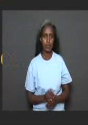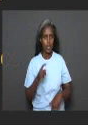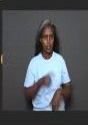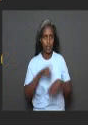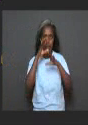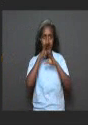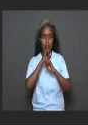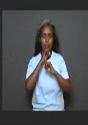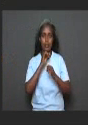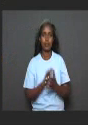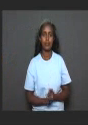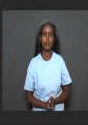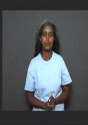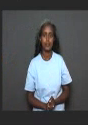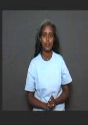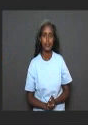Time's up!